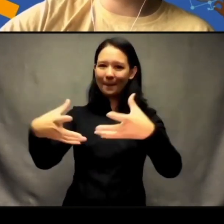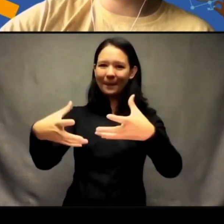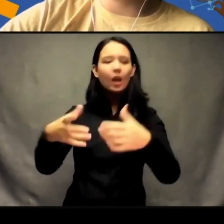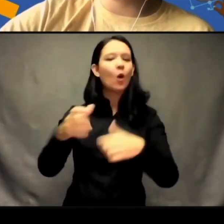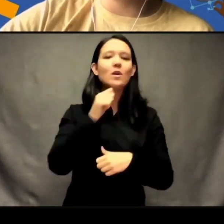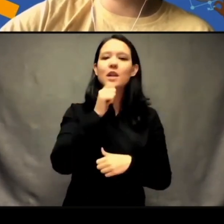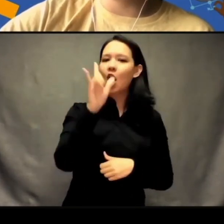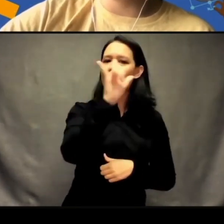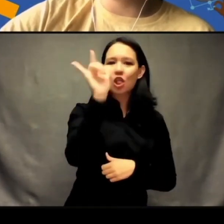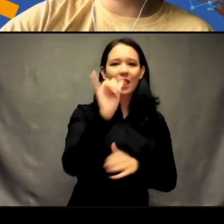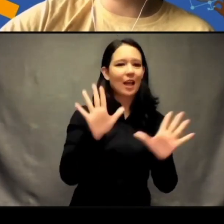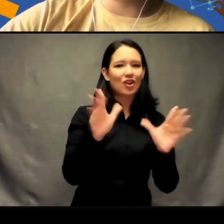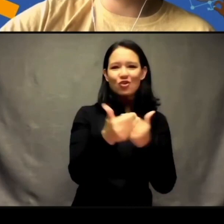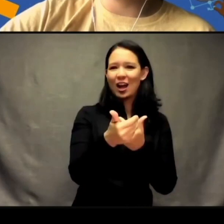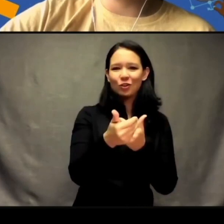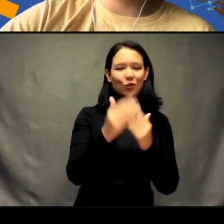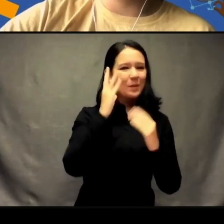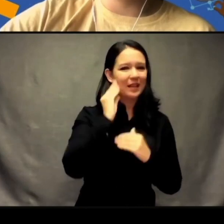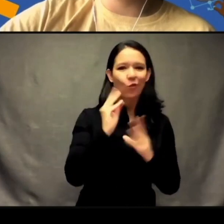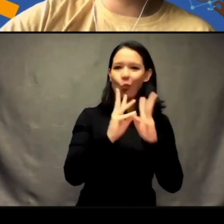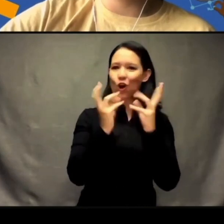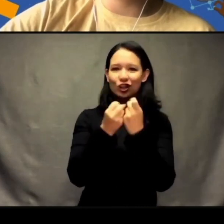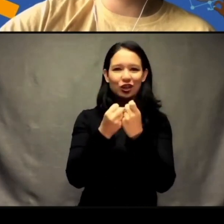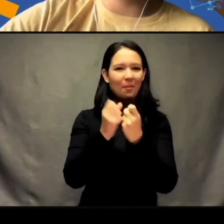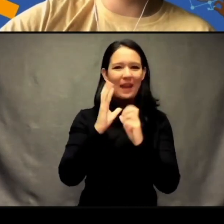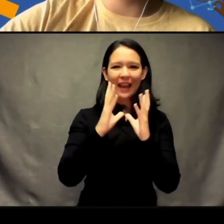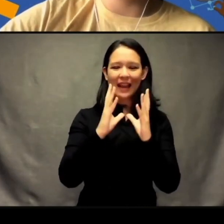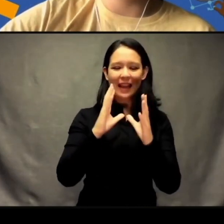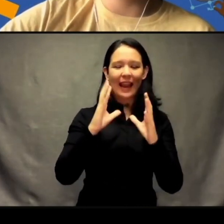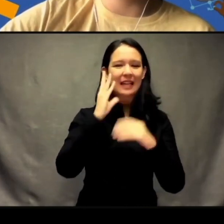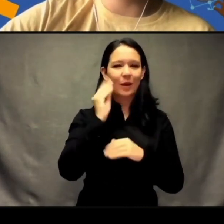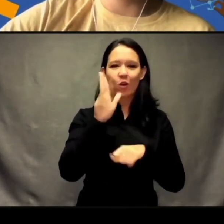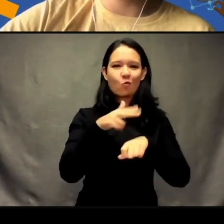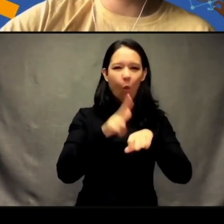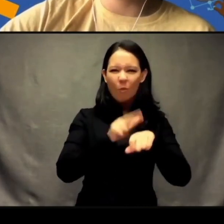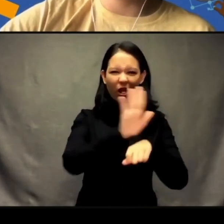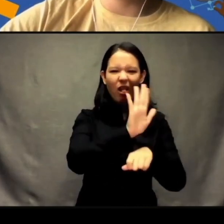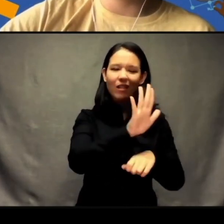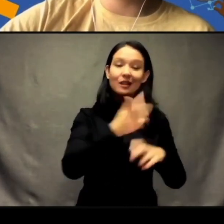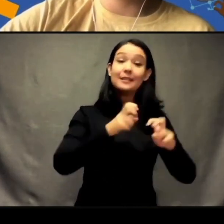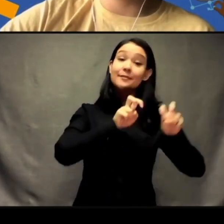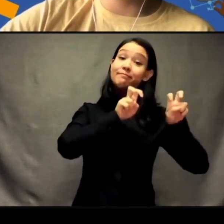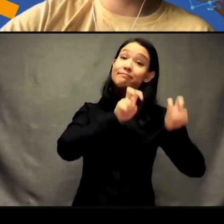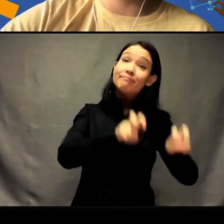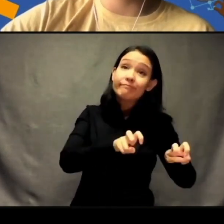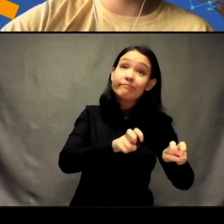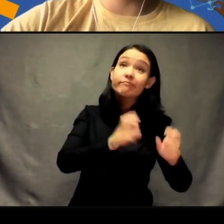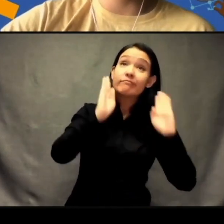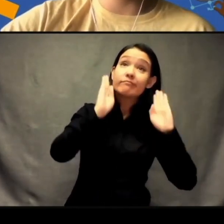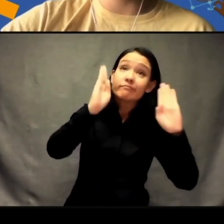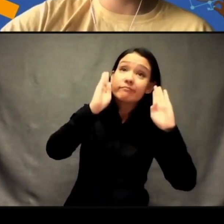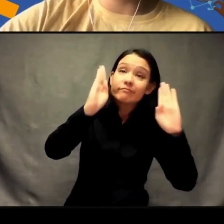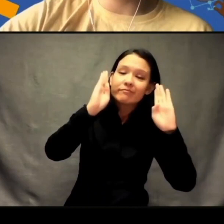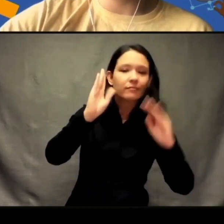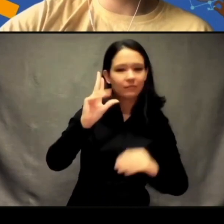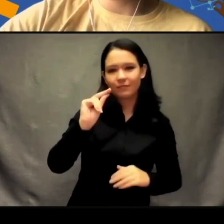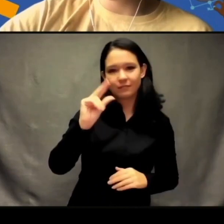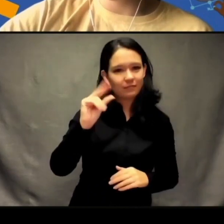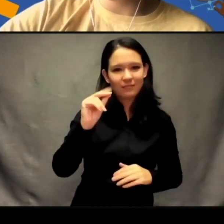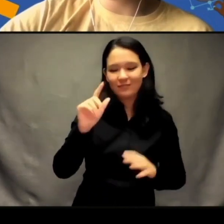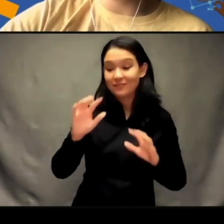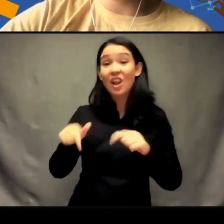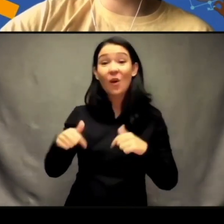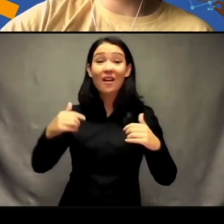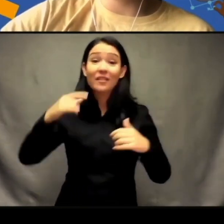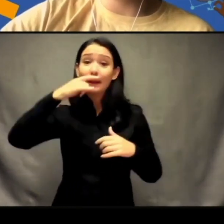classroom experience or a workshop experience where people are sitting down and following along. You're going to have younger